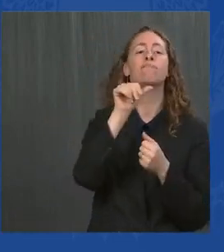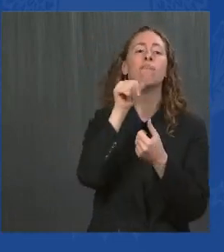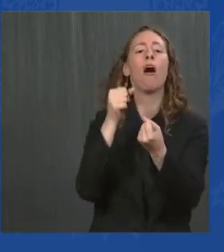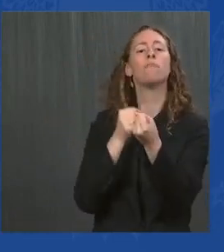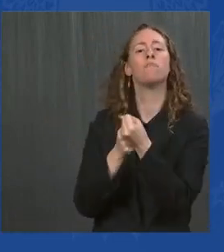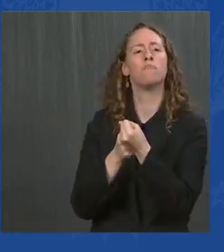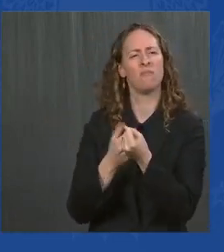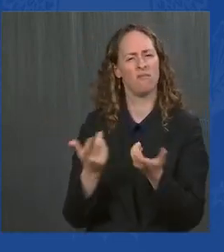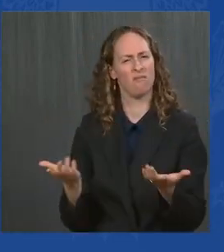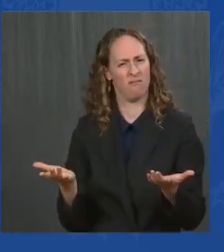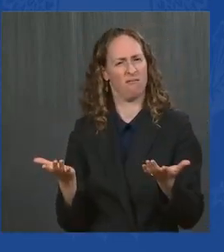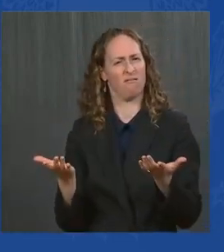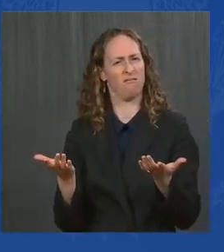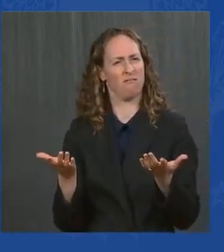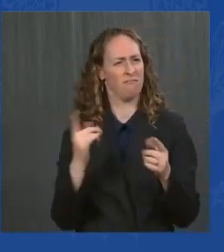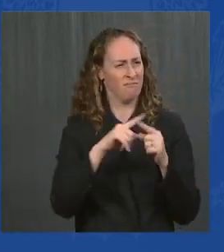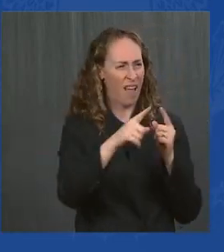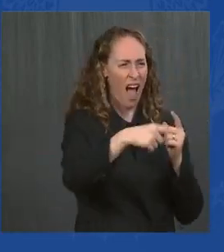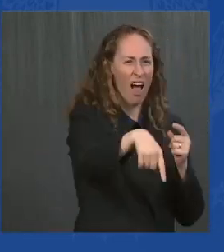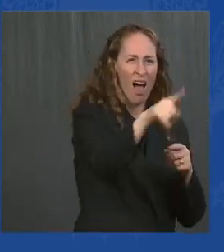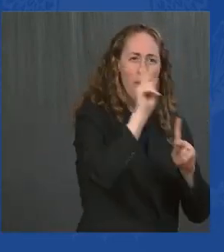to pay a larger share of the burden.